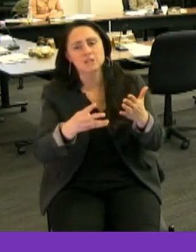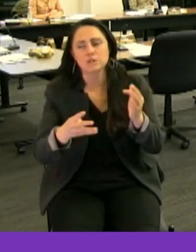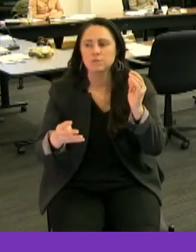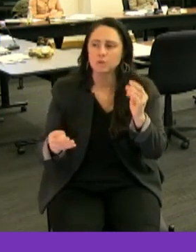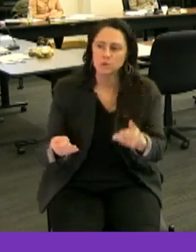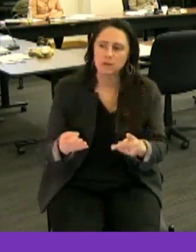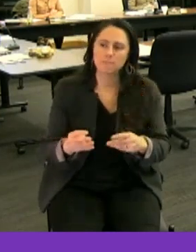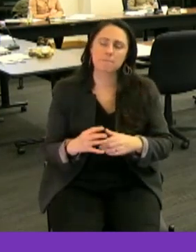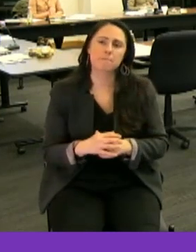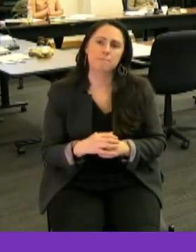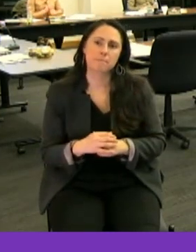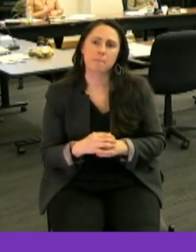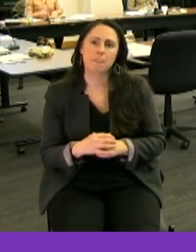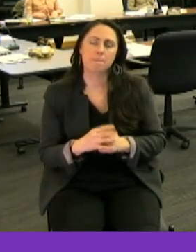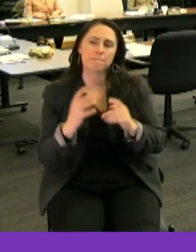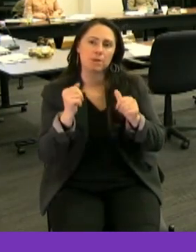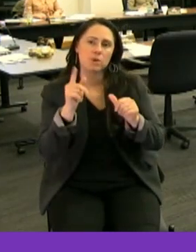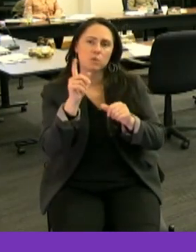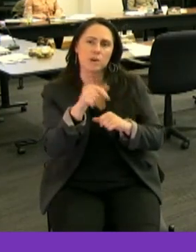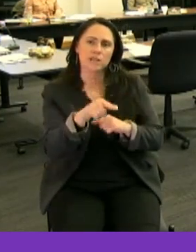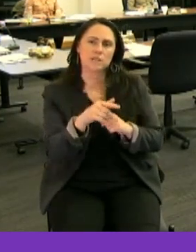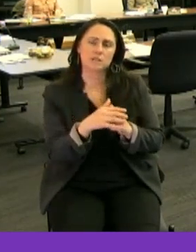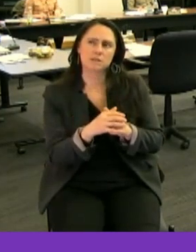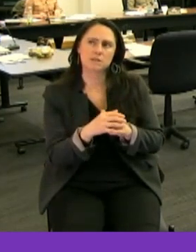Gotcha. Quick question.